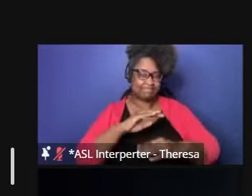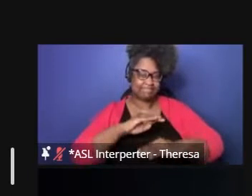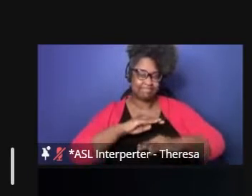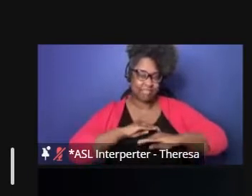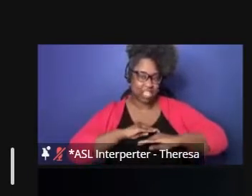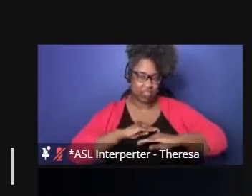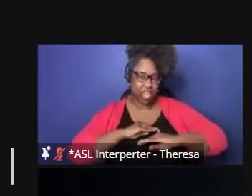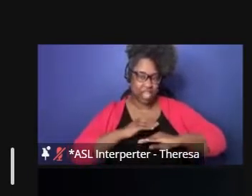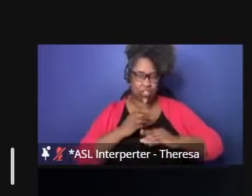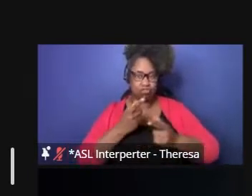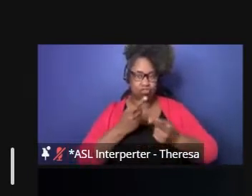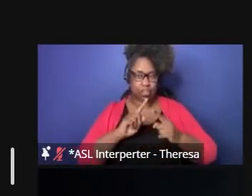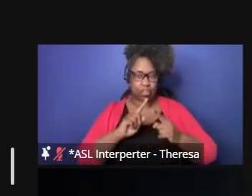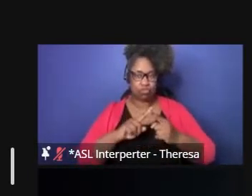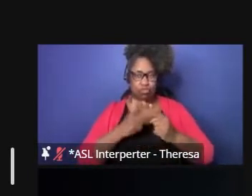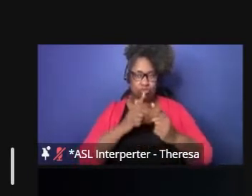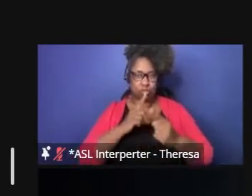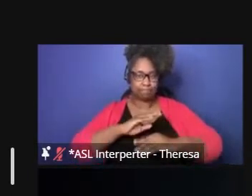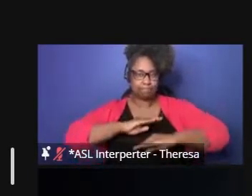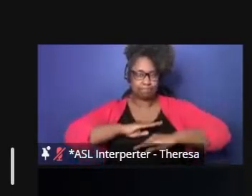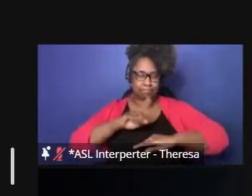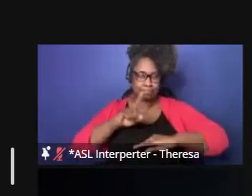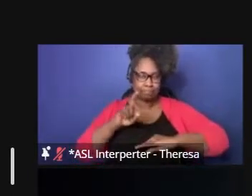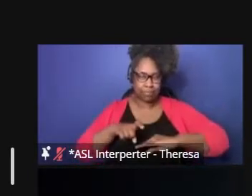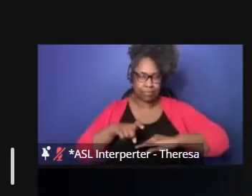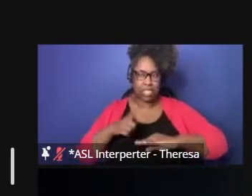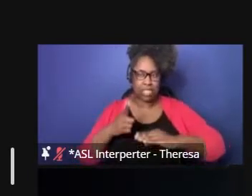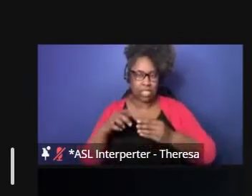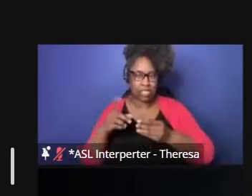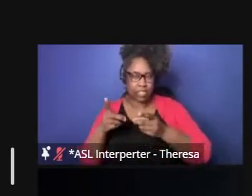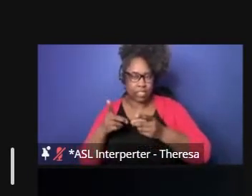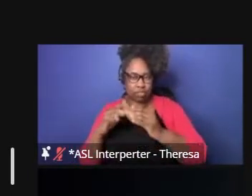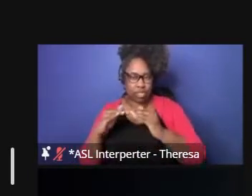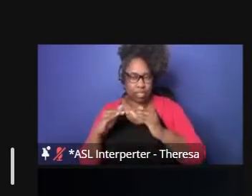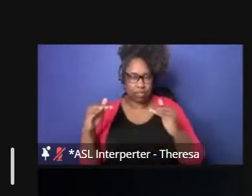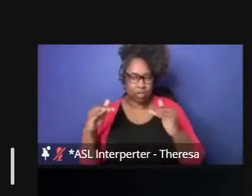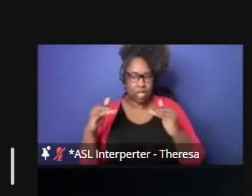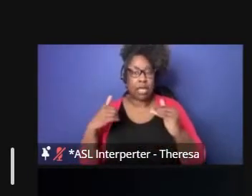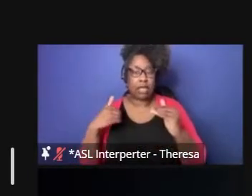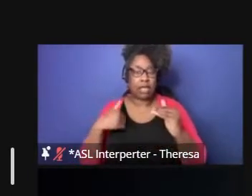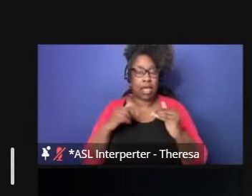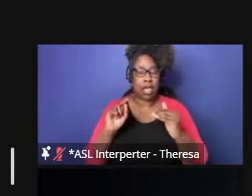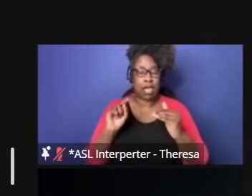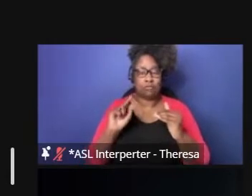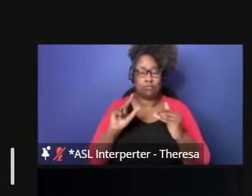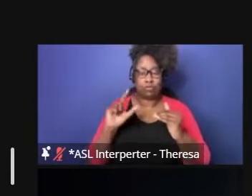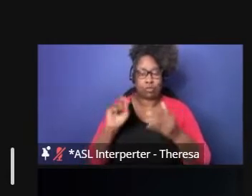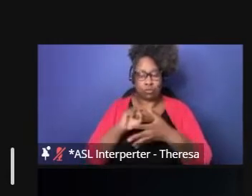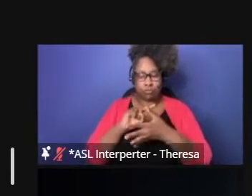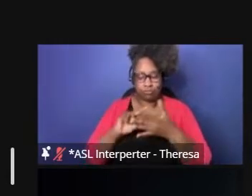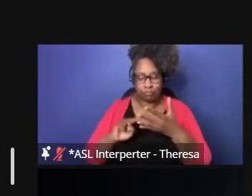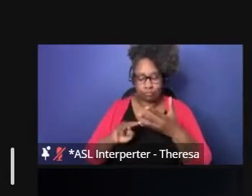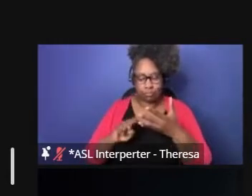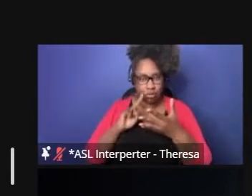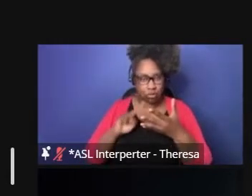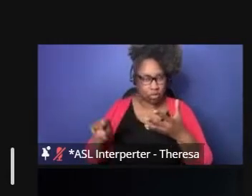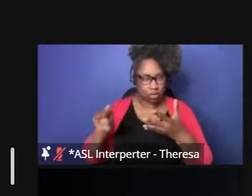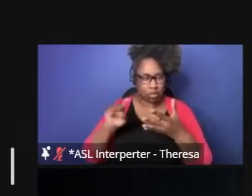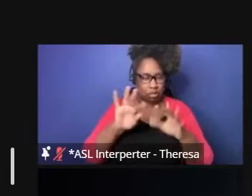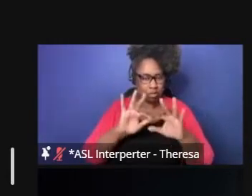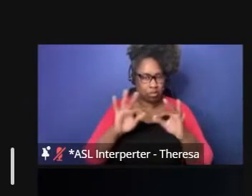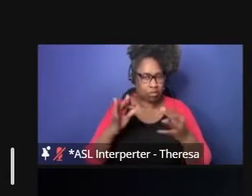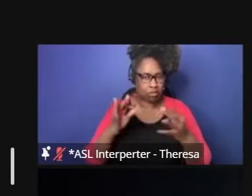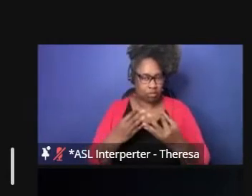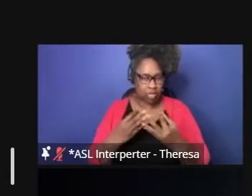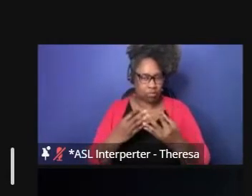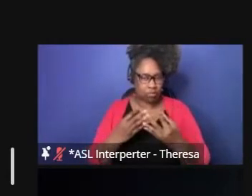job than we do at the district level in having tools available to families to access materials, et cetera. Super pleased to